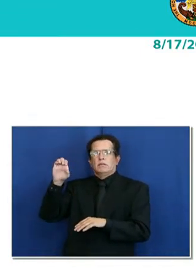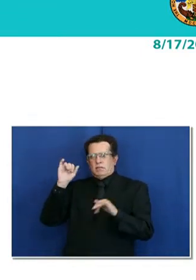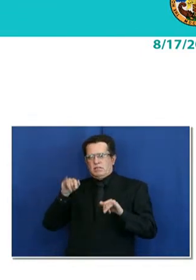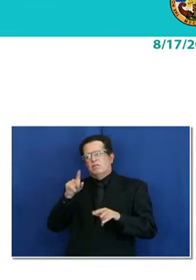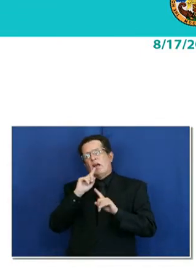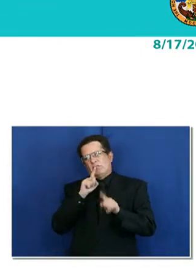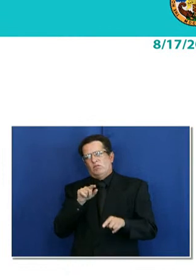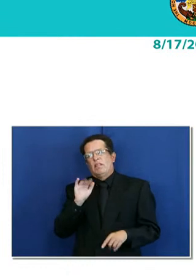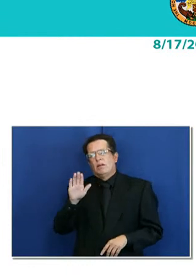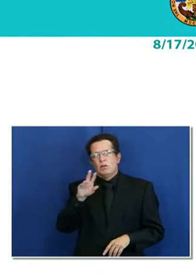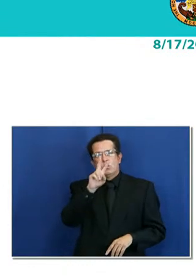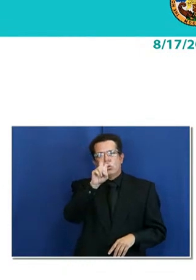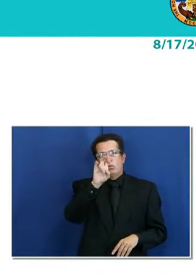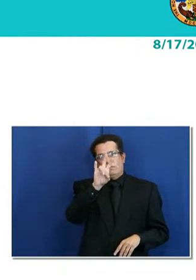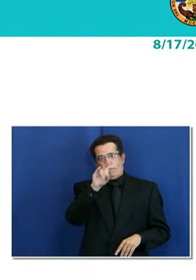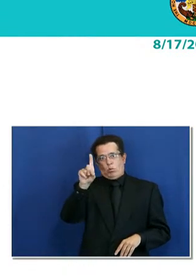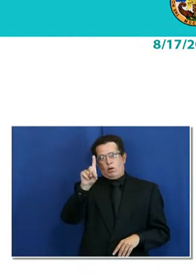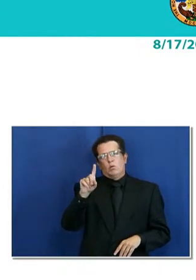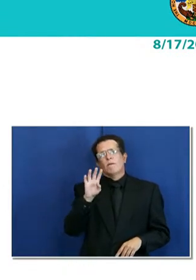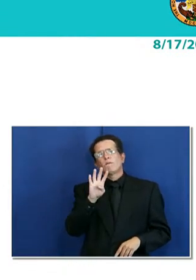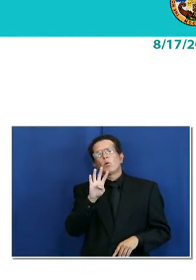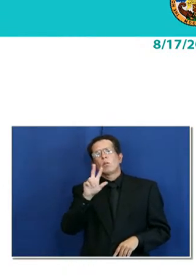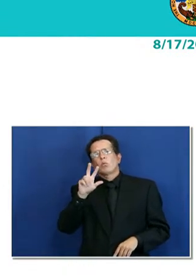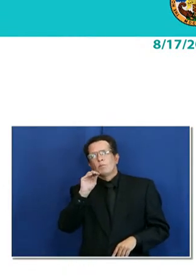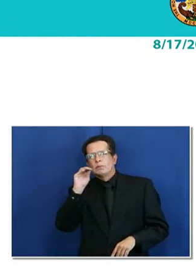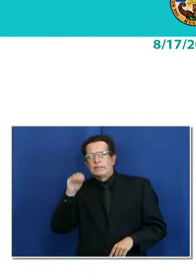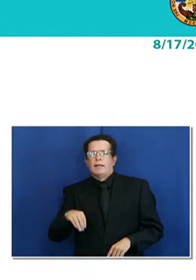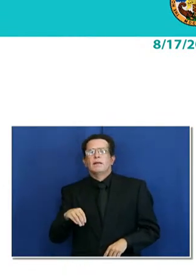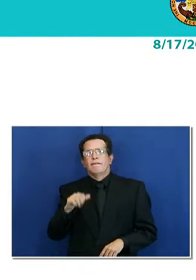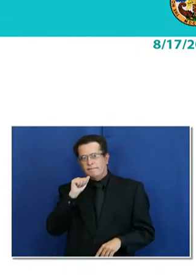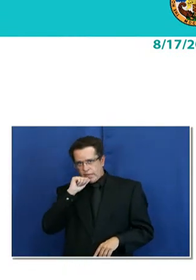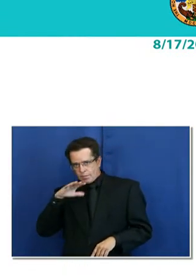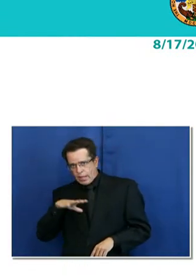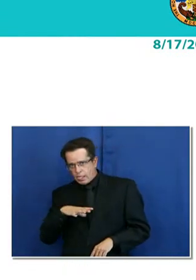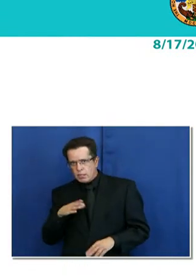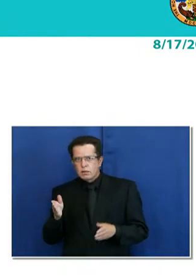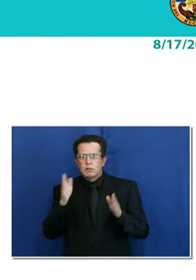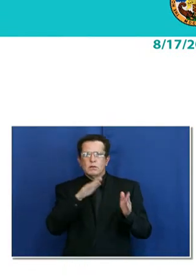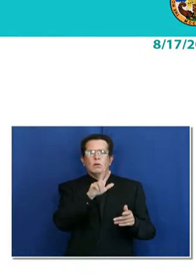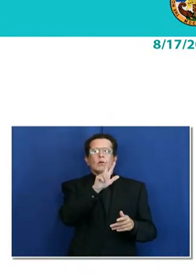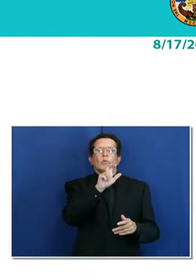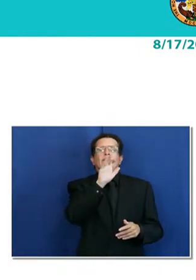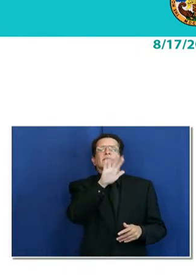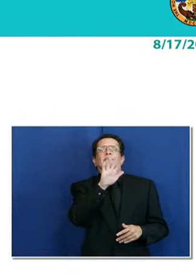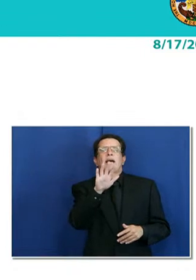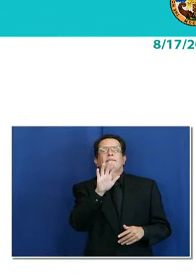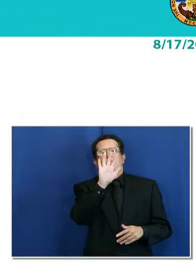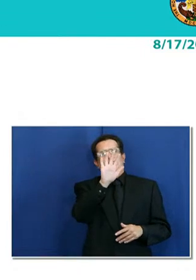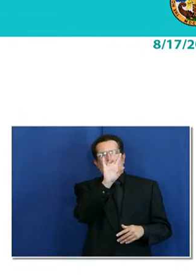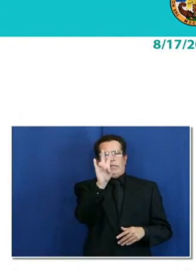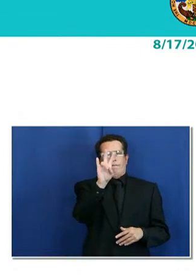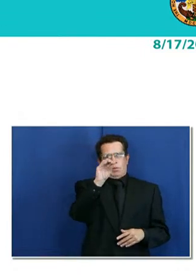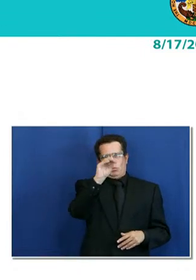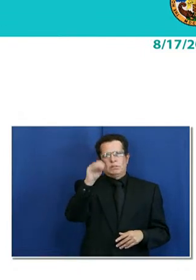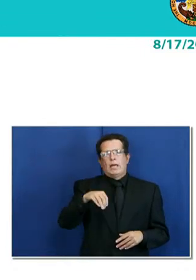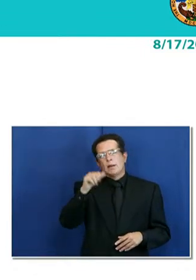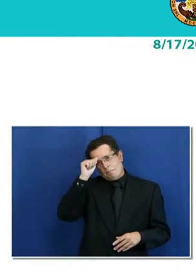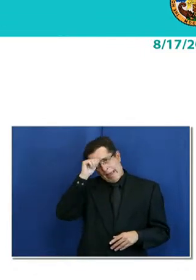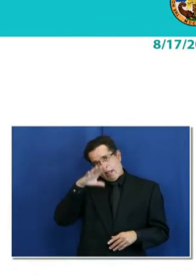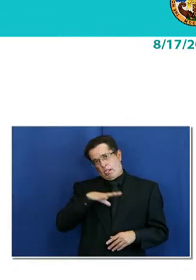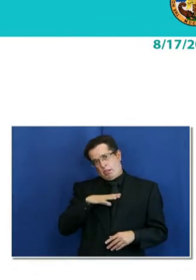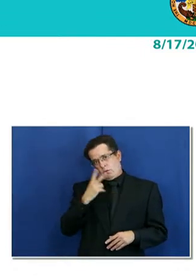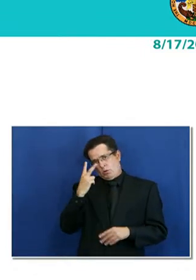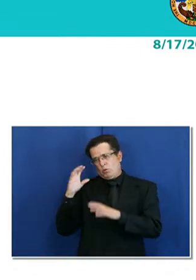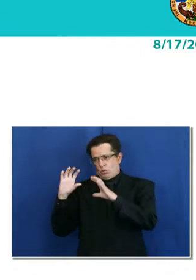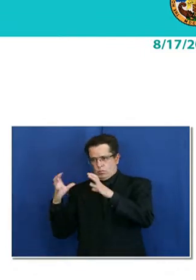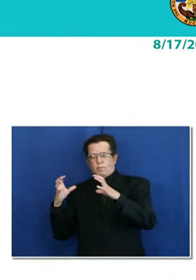deaths, 271 or 43% were female, 355 or 57% were male,